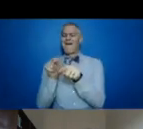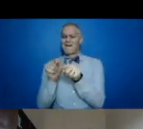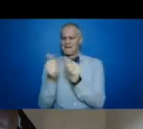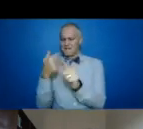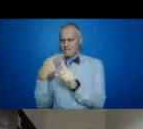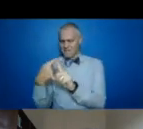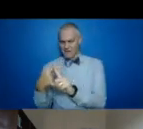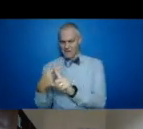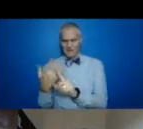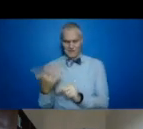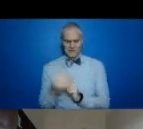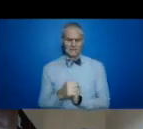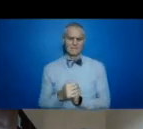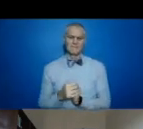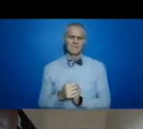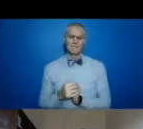that.